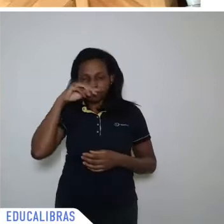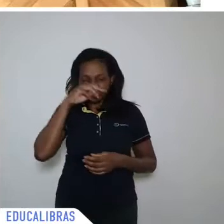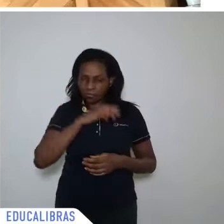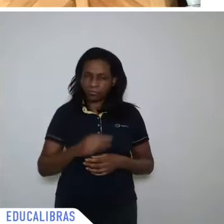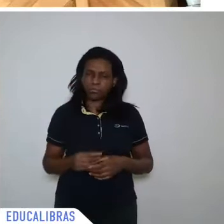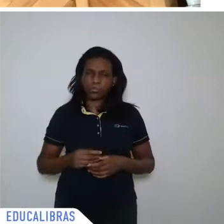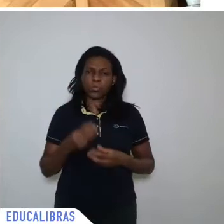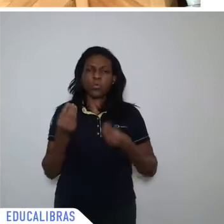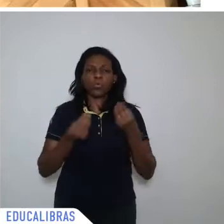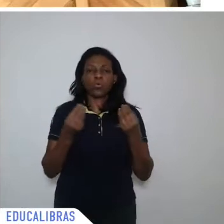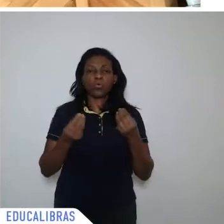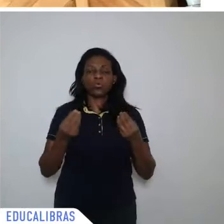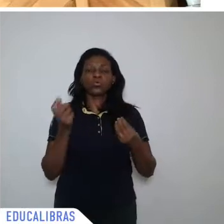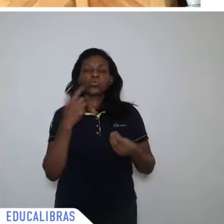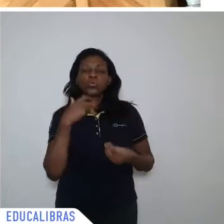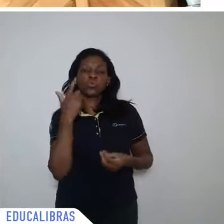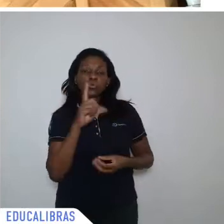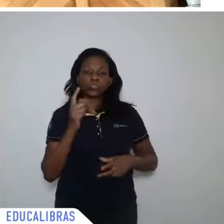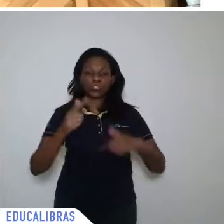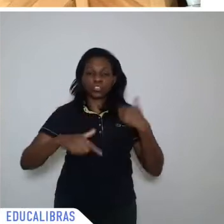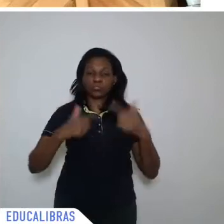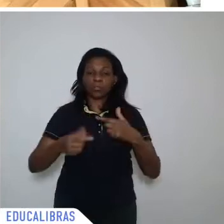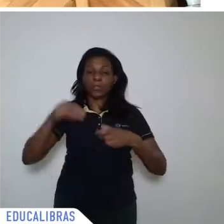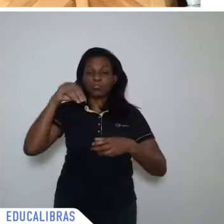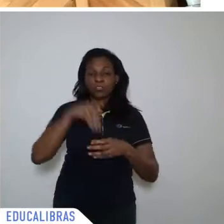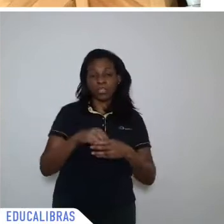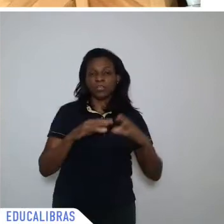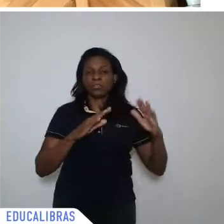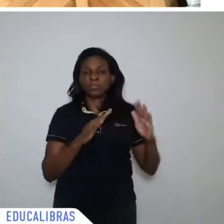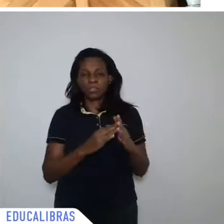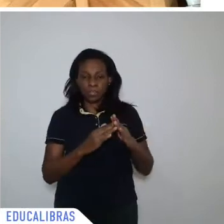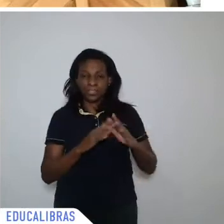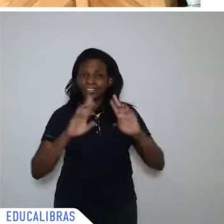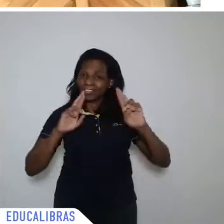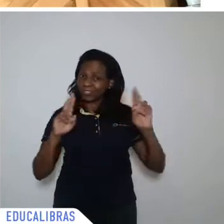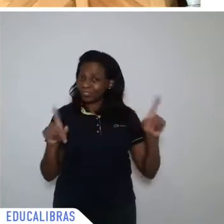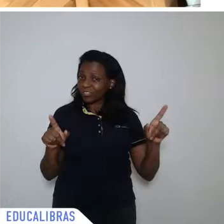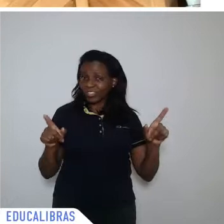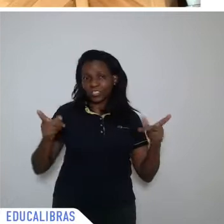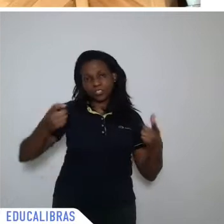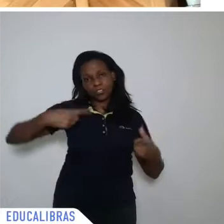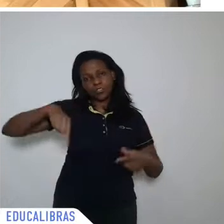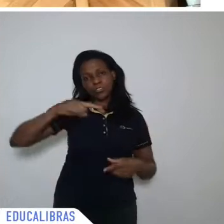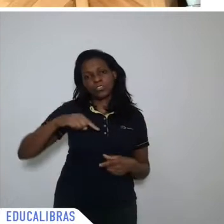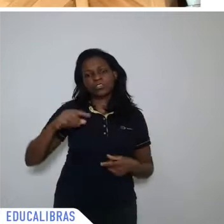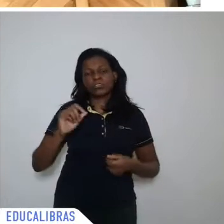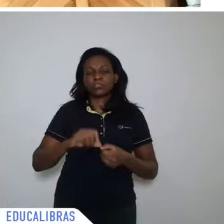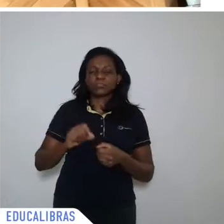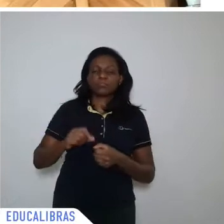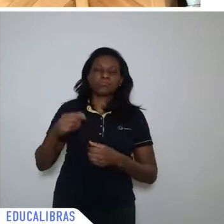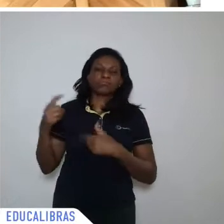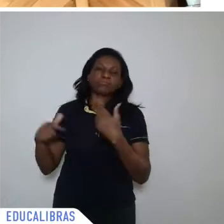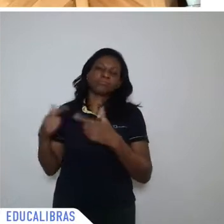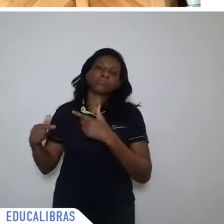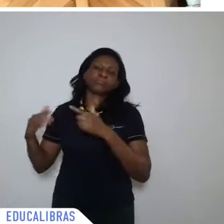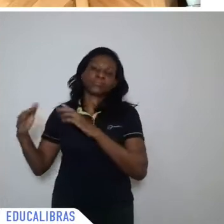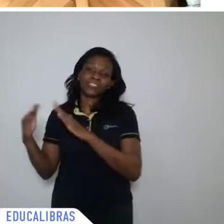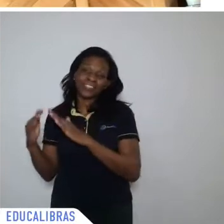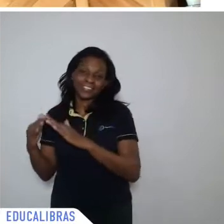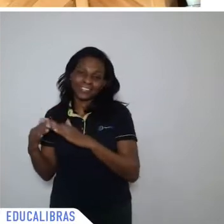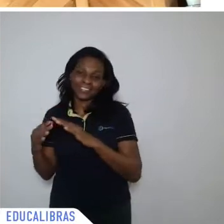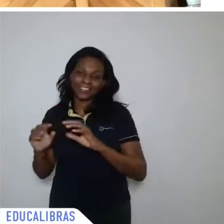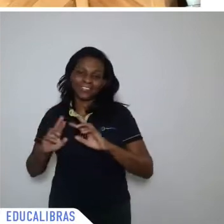from an abstract subject with working conditions within the home. It's different